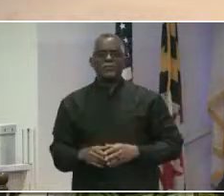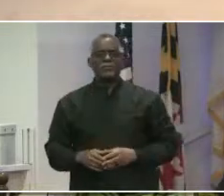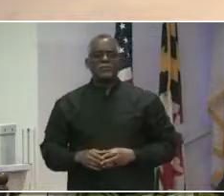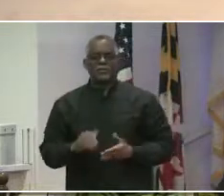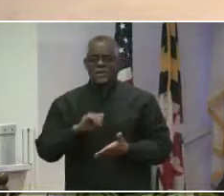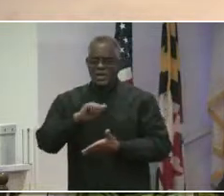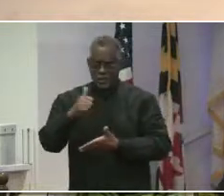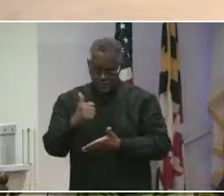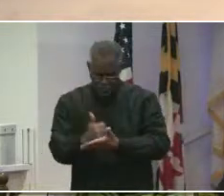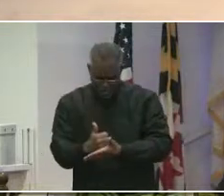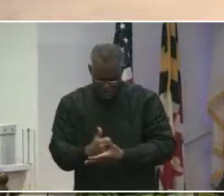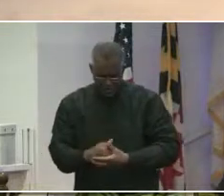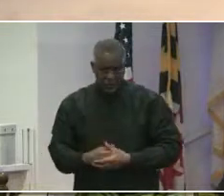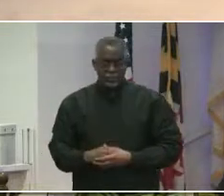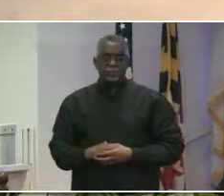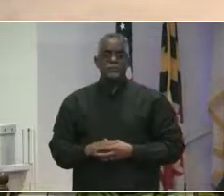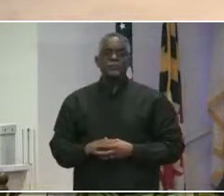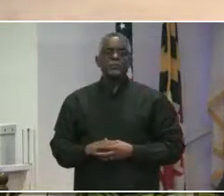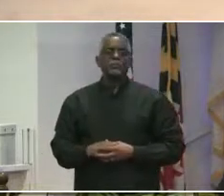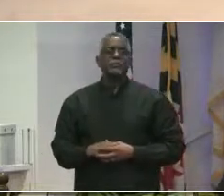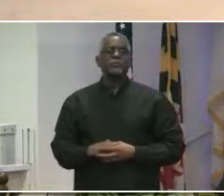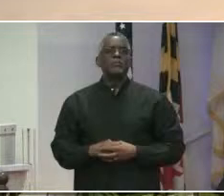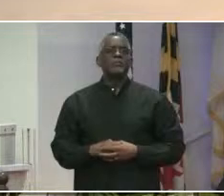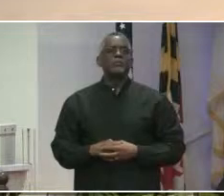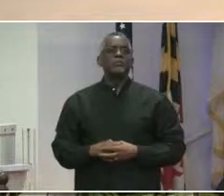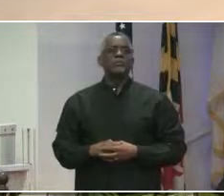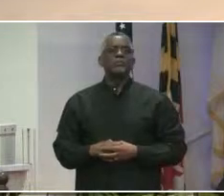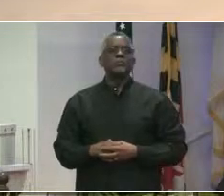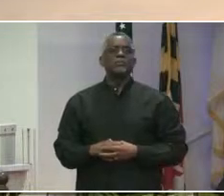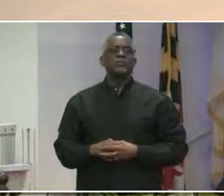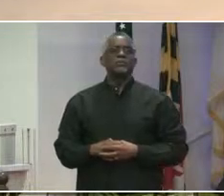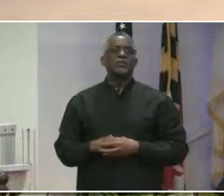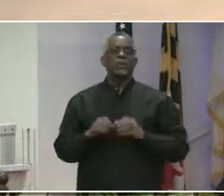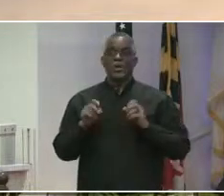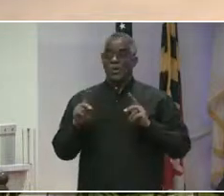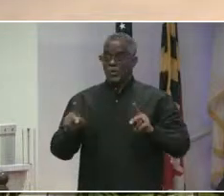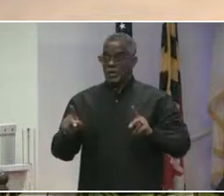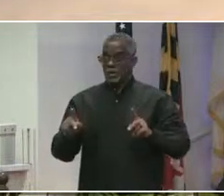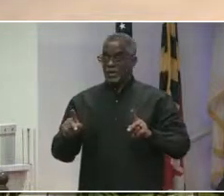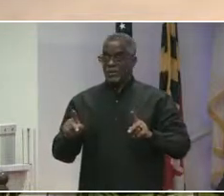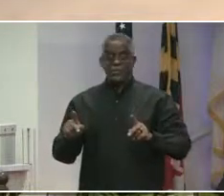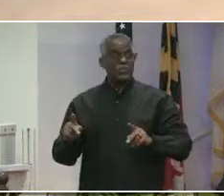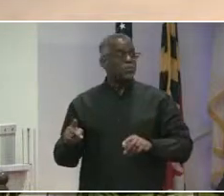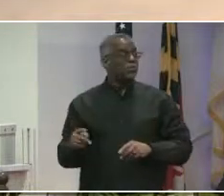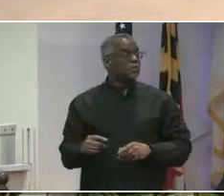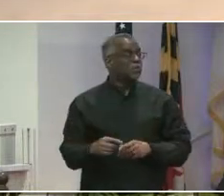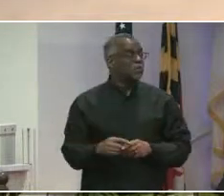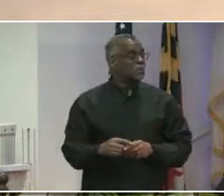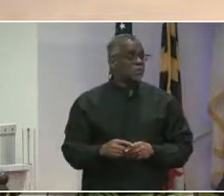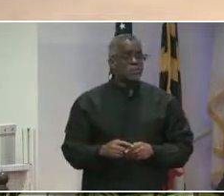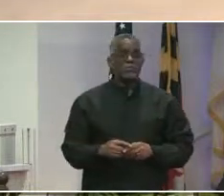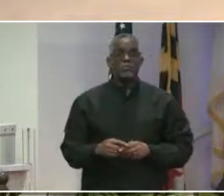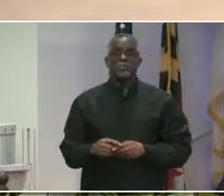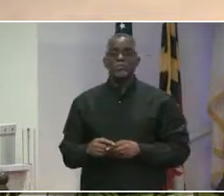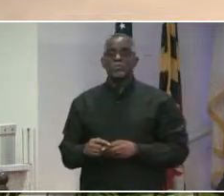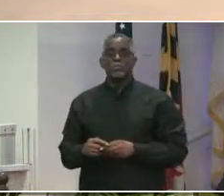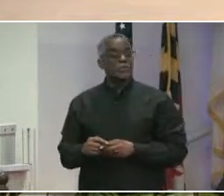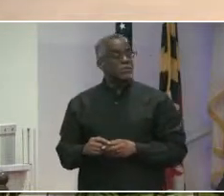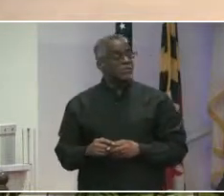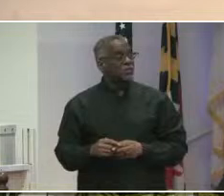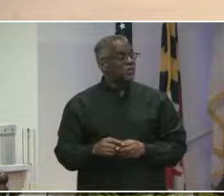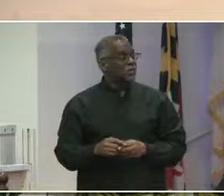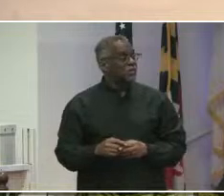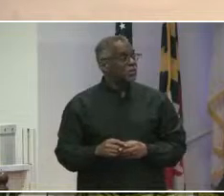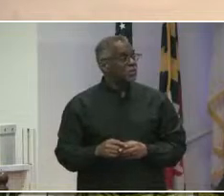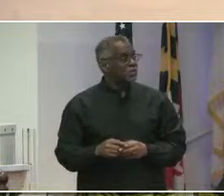Hallelujah. Amen. All right, we're gonna play. We're gonna take your seats if you can. Hallelujah. We're coming back. We're coming